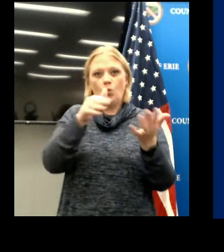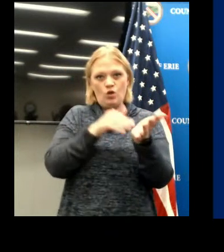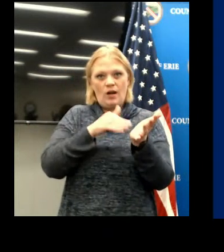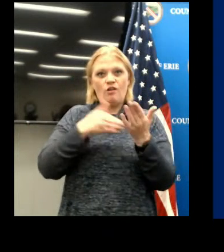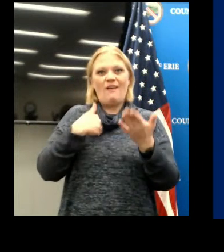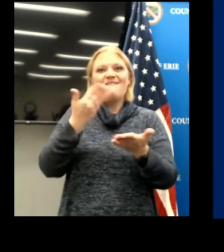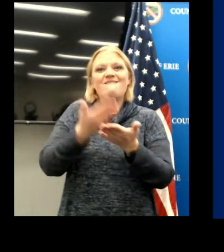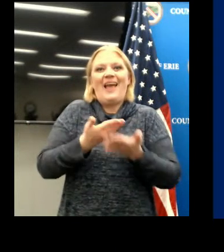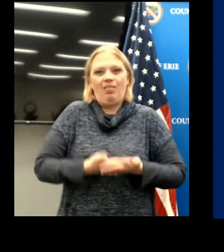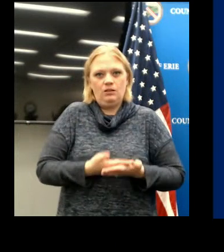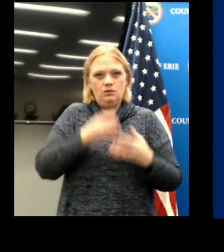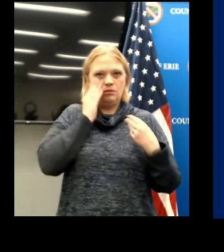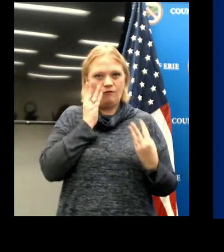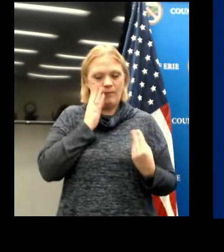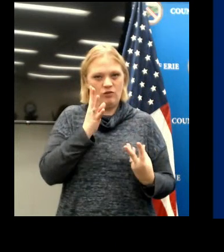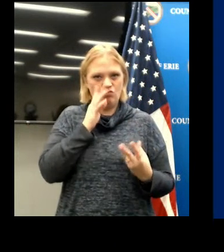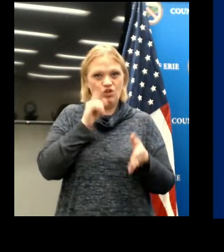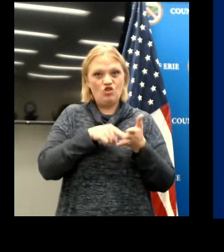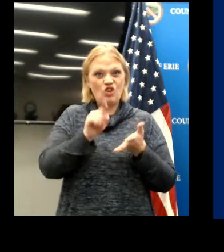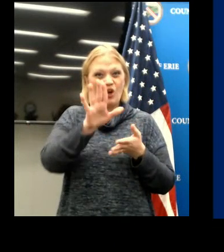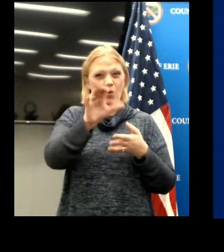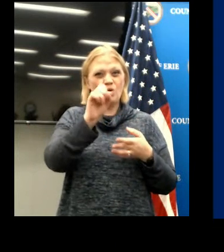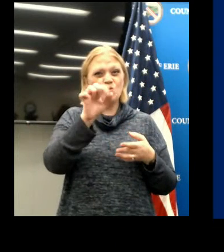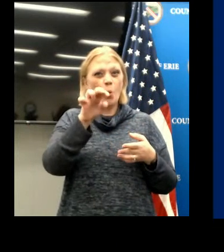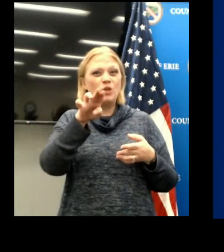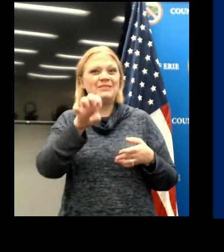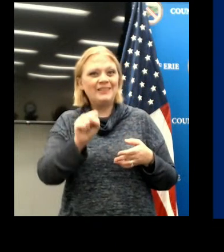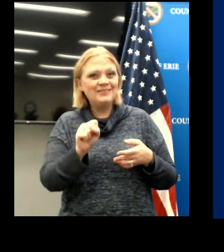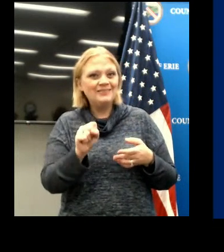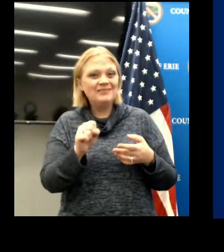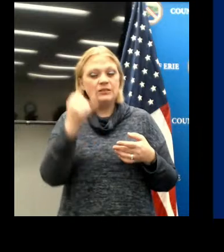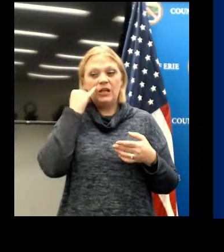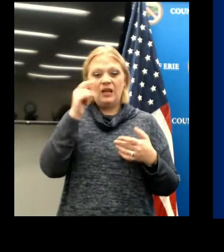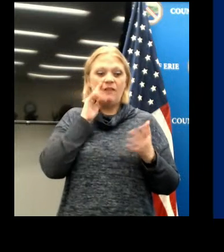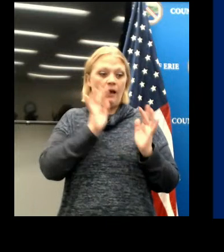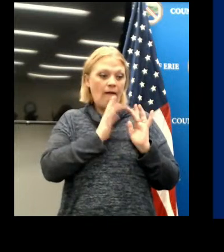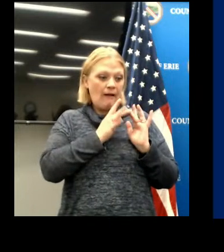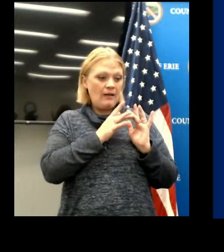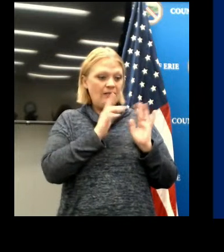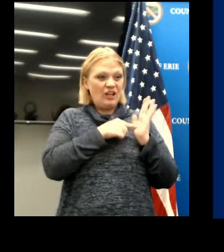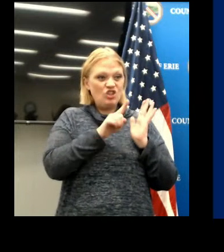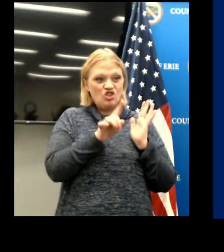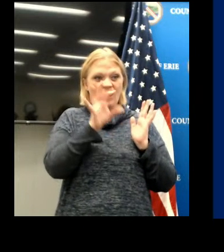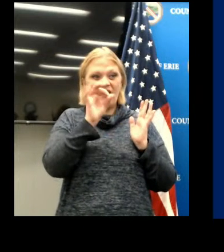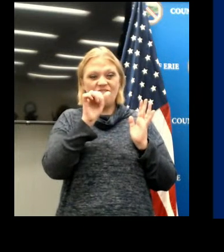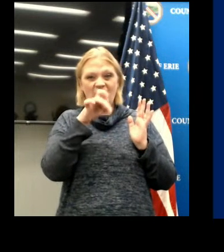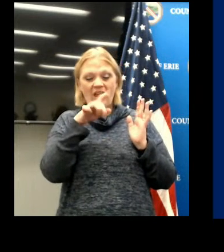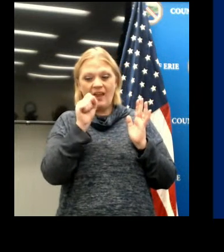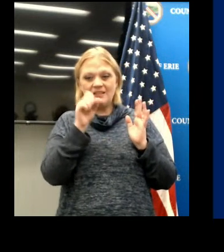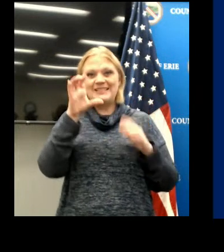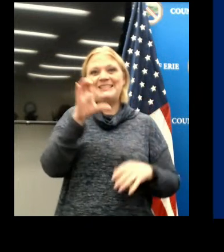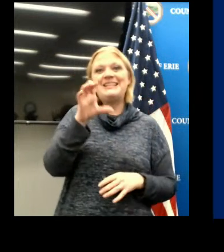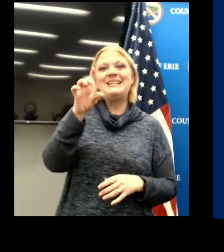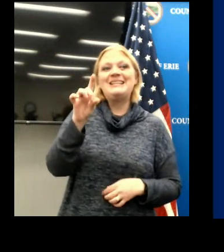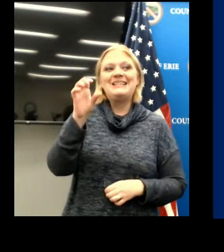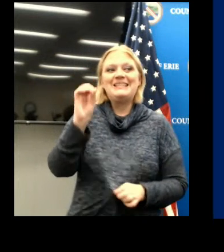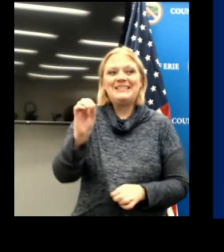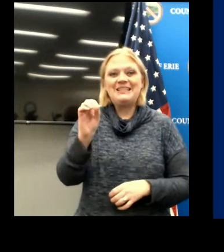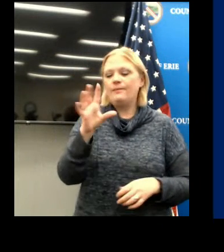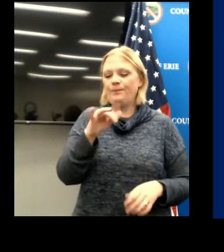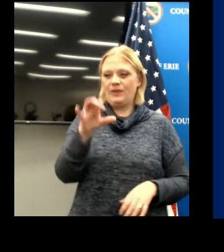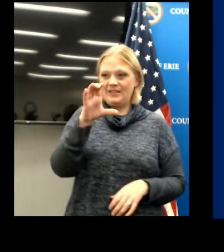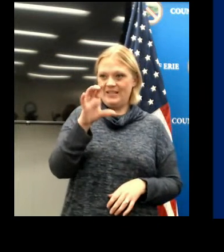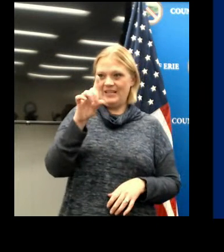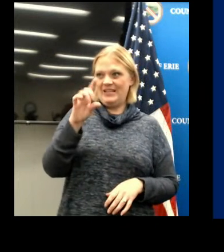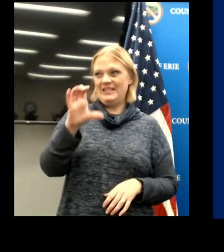valid information. And remember, check your sources. If you go online to check facts, go to the Centers for Disease Control Prevention's website,